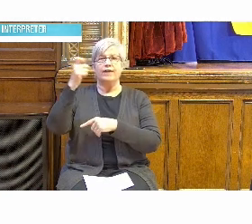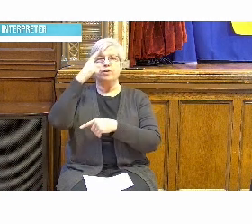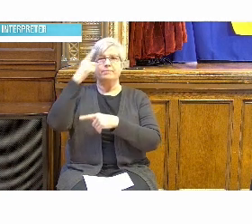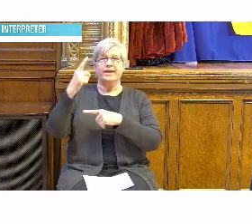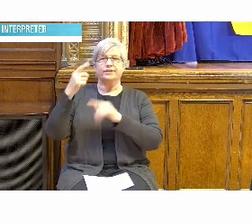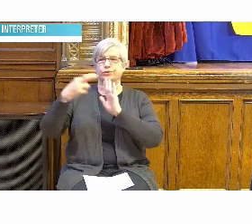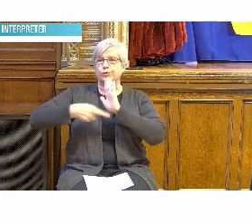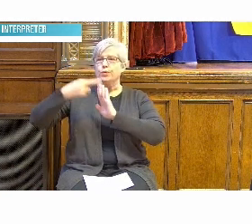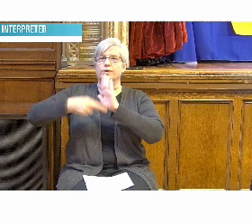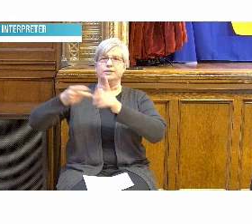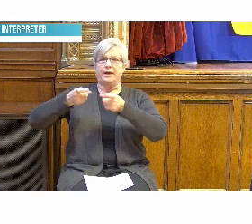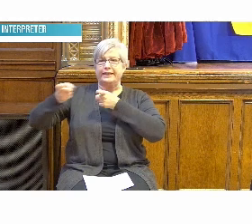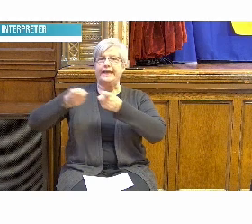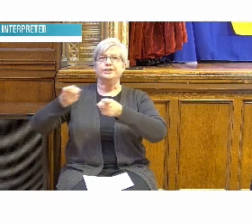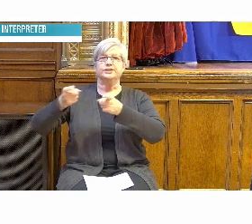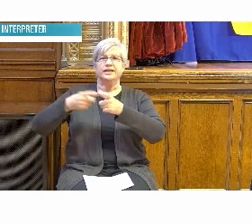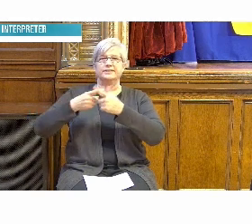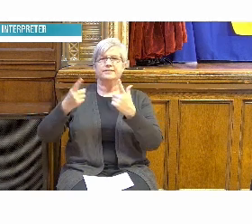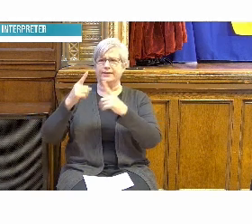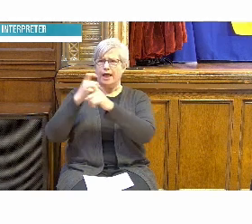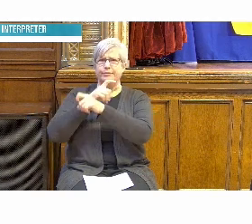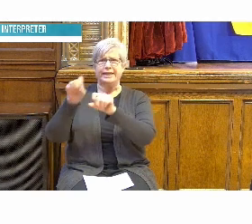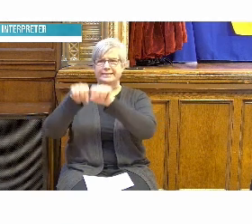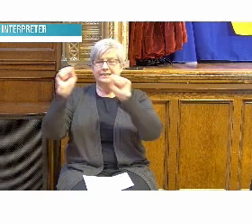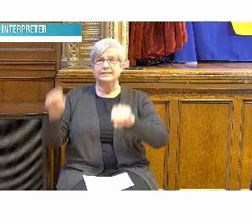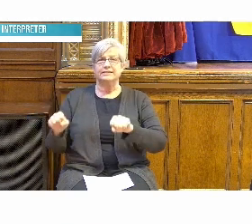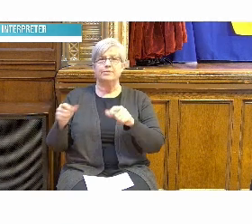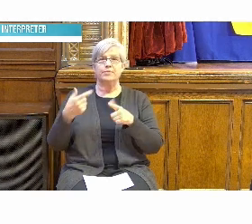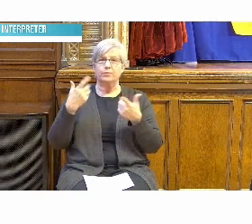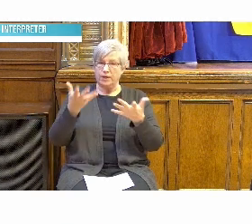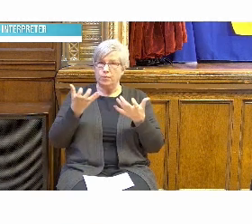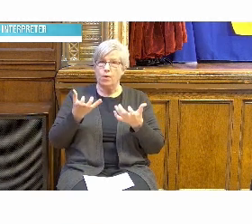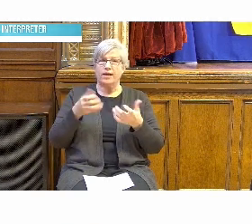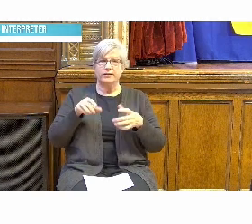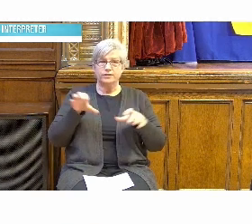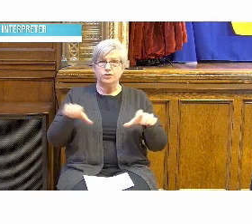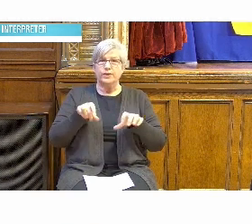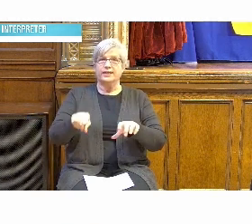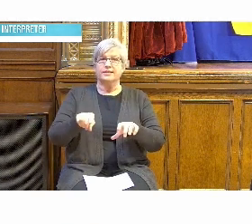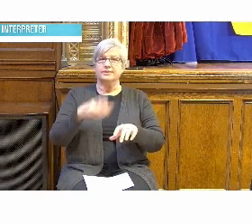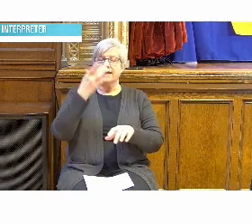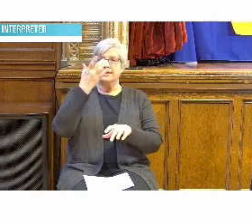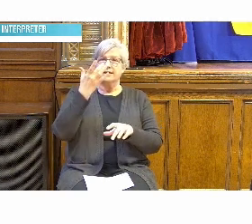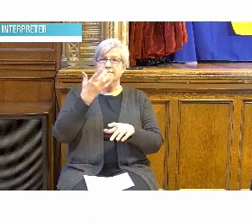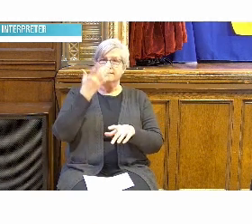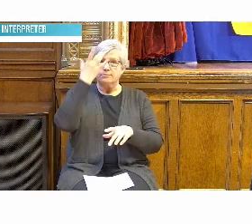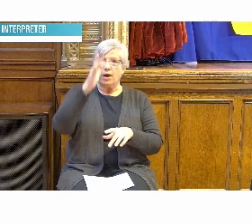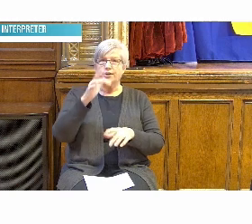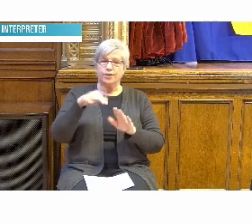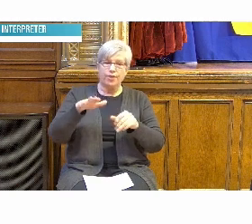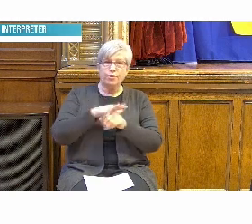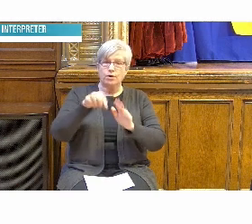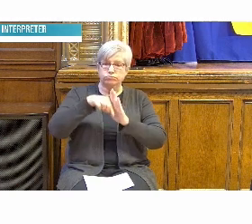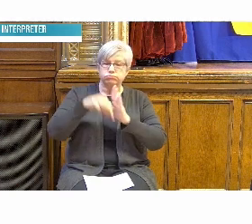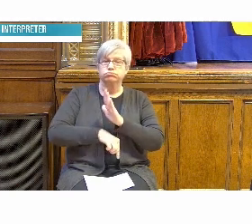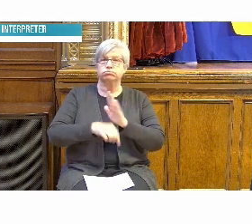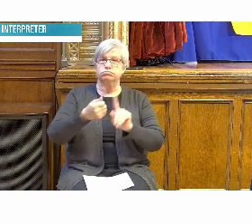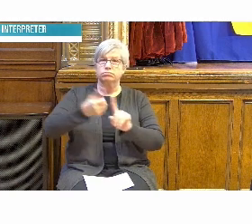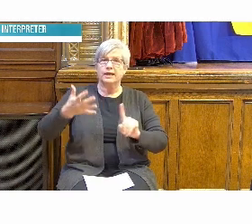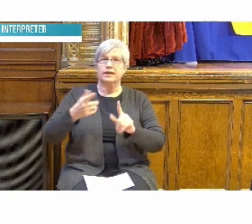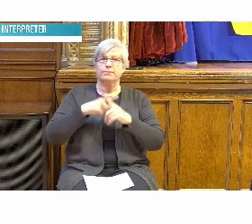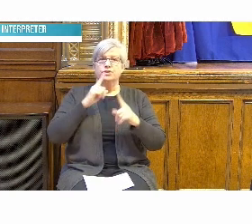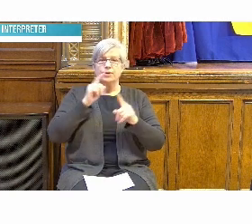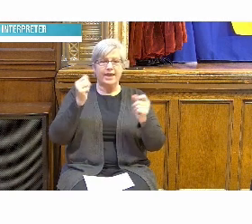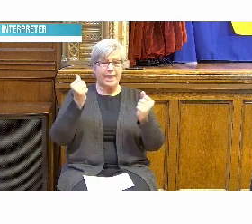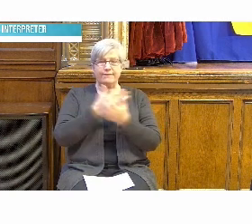jump, and the importance of doing this, doing it in a smart and thoughtful manner, and making sure that we dot all I's